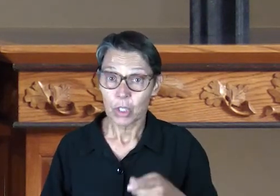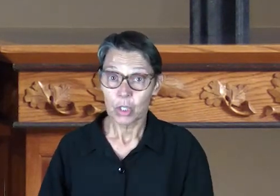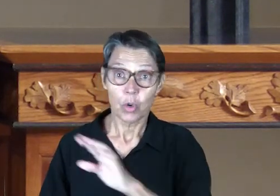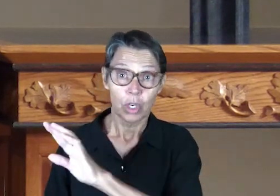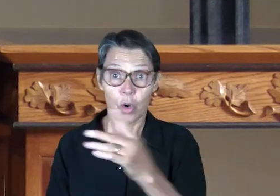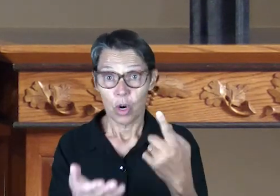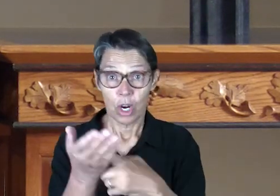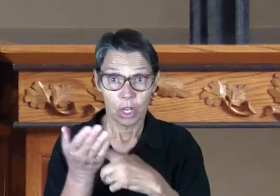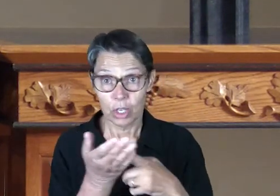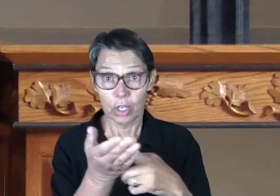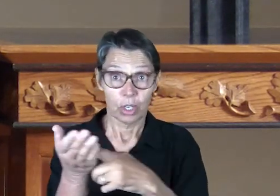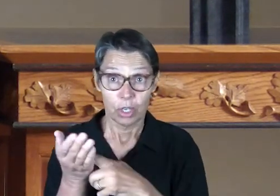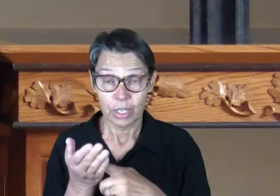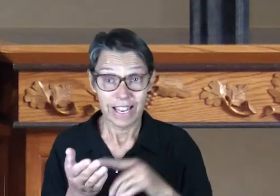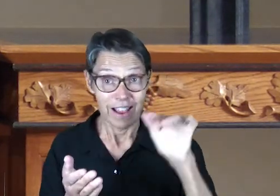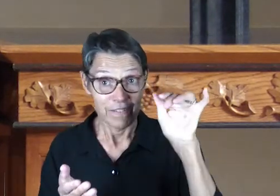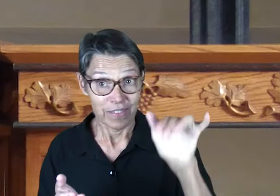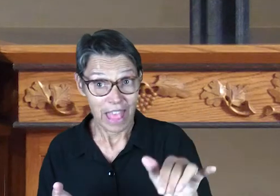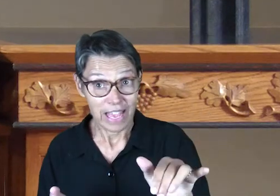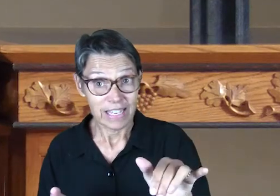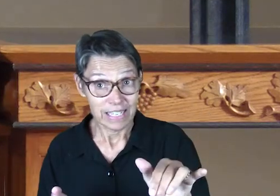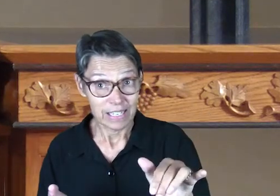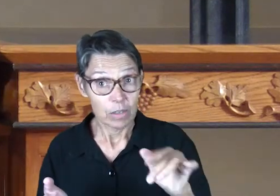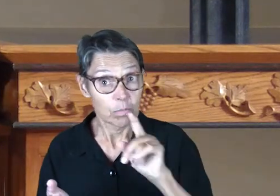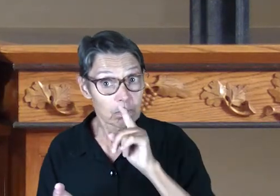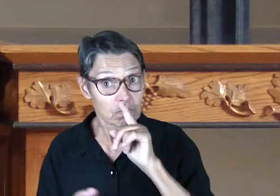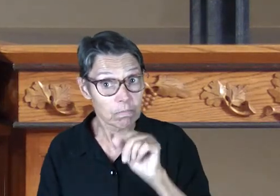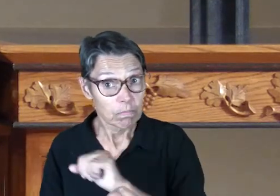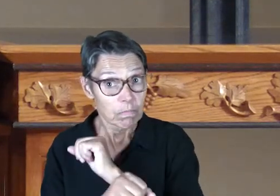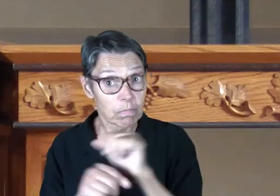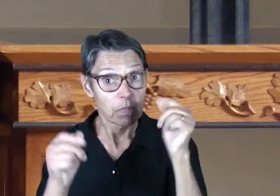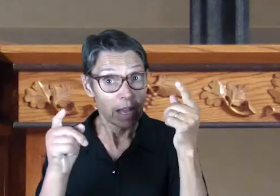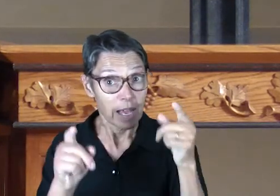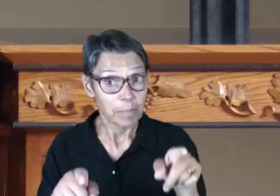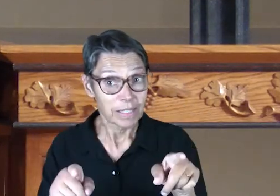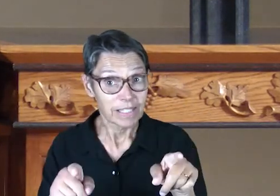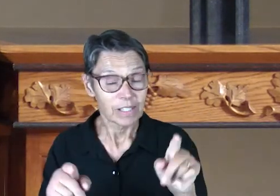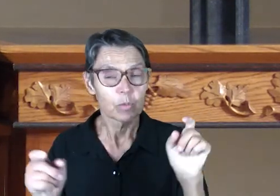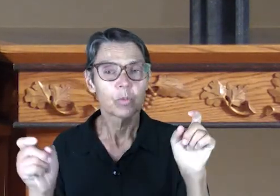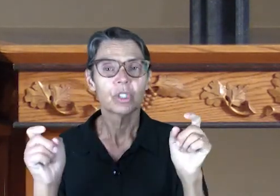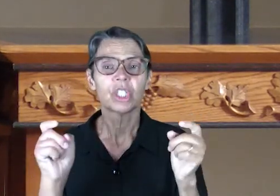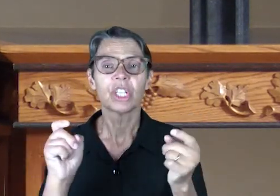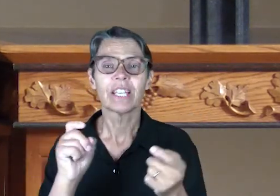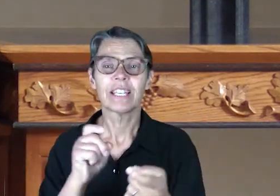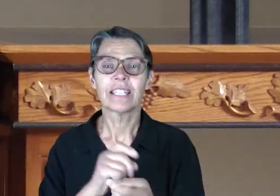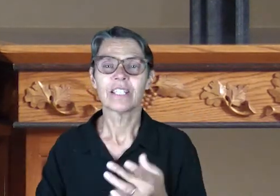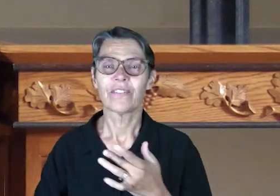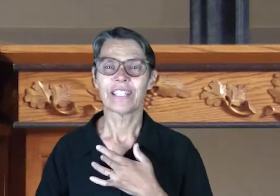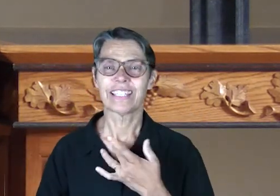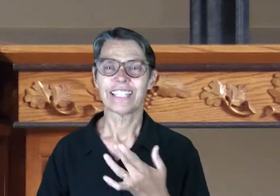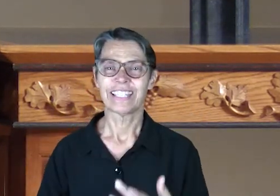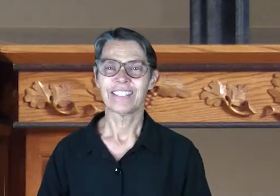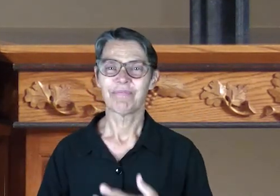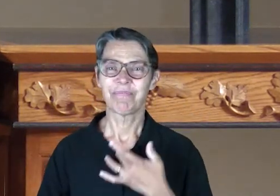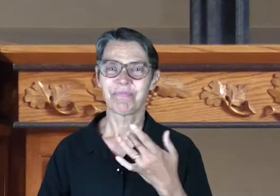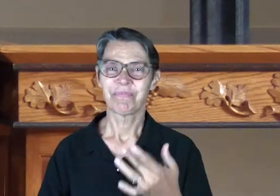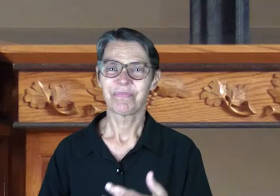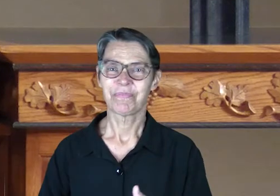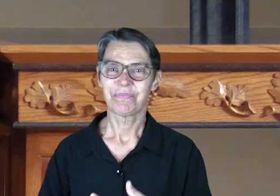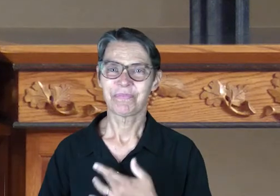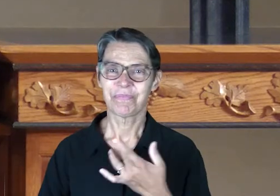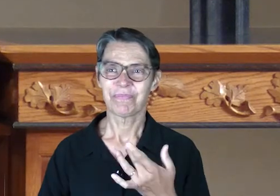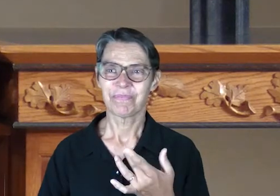midst of your arguments, then it will change the tone of how you live